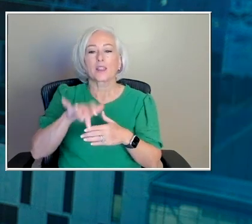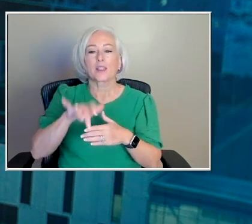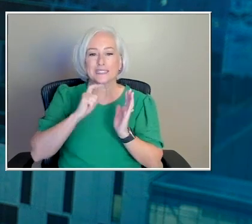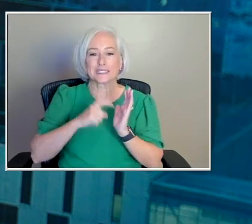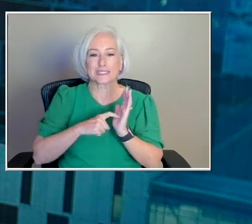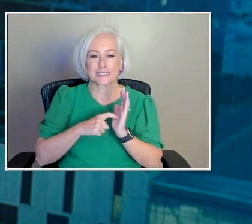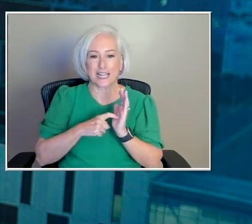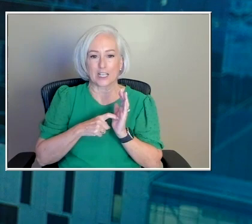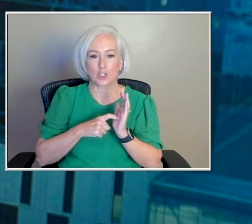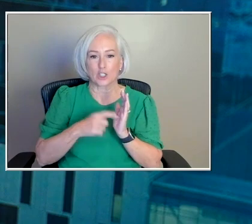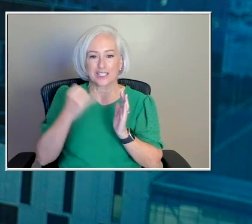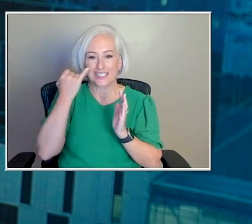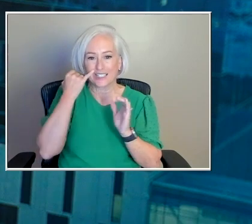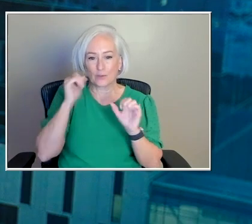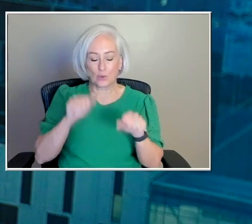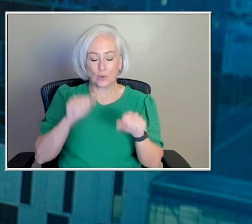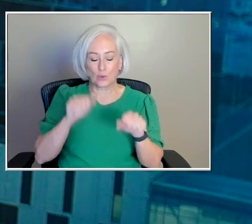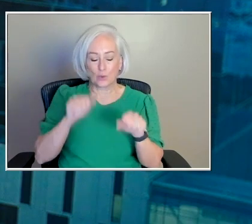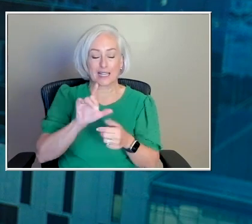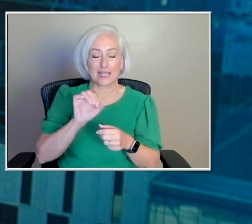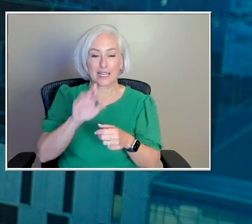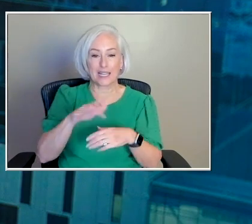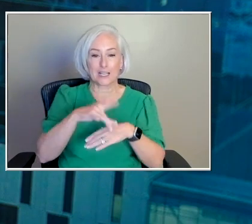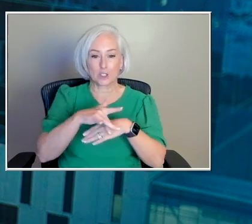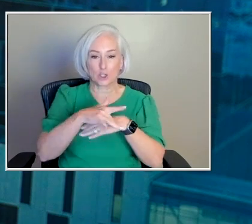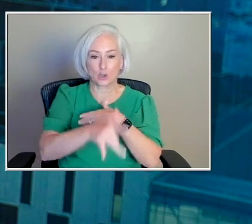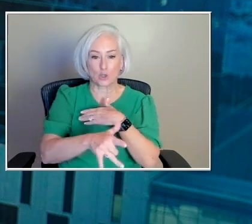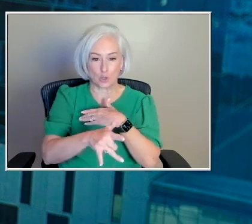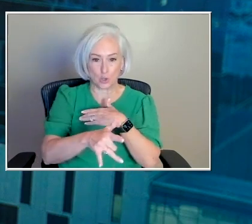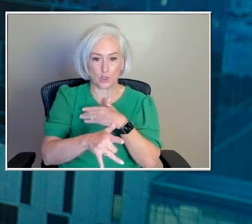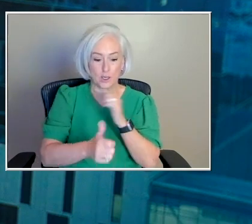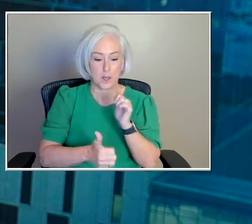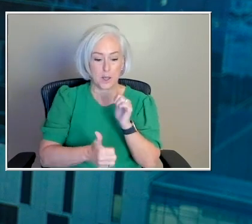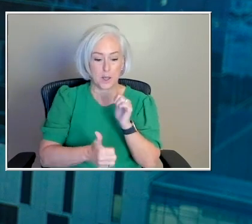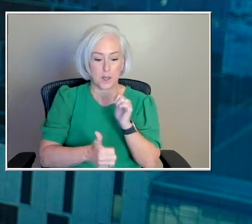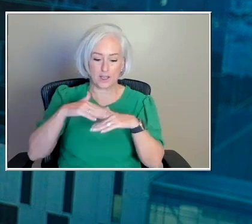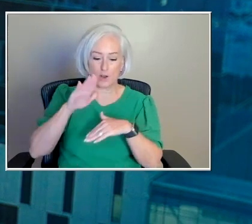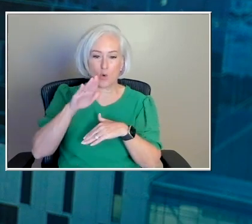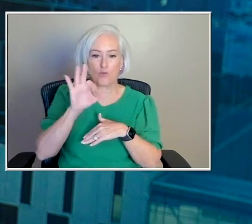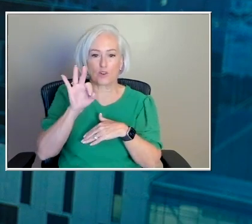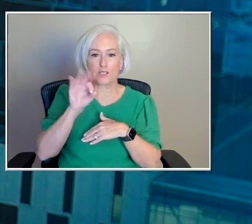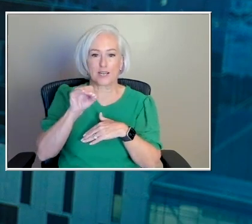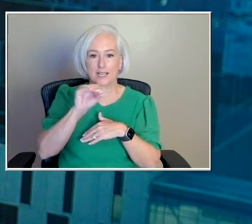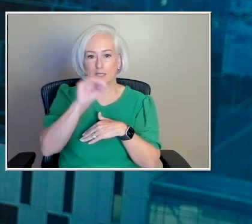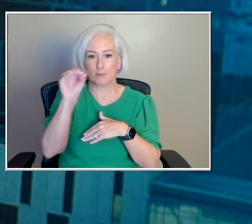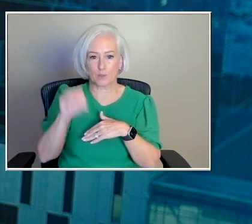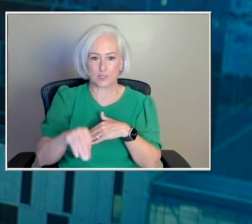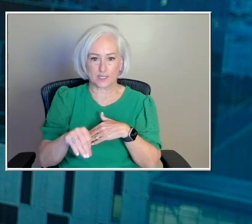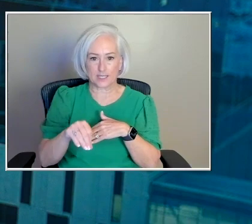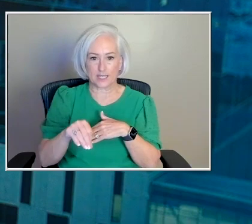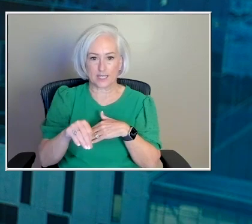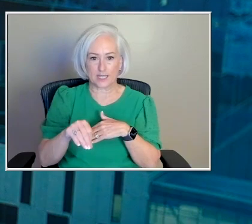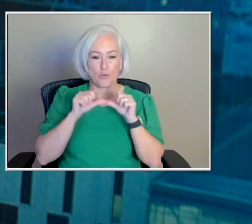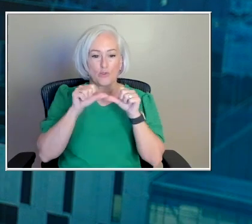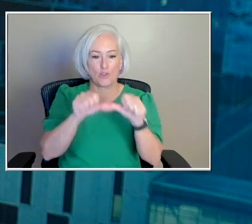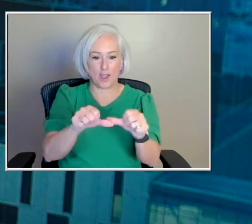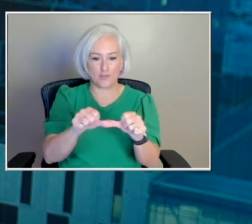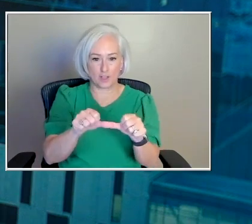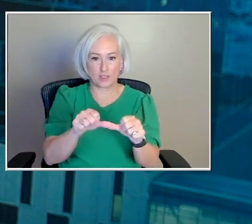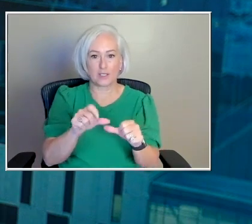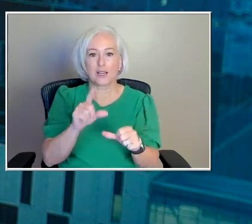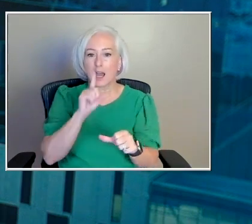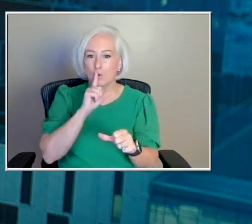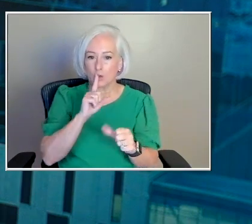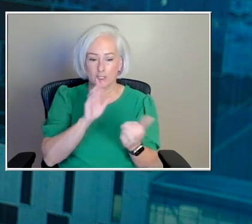can detect cancers early, most of them have a greater than 90% survival. I would actually really commend the NFL.